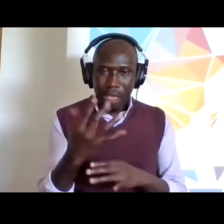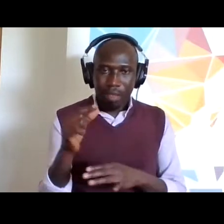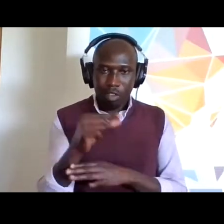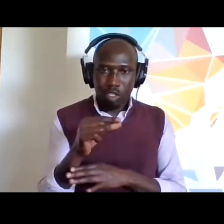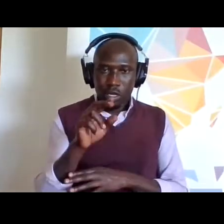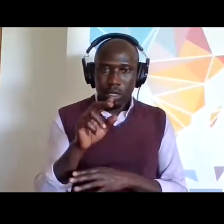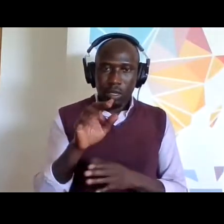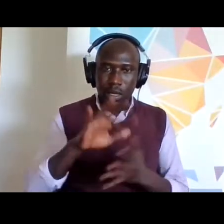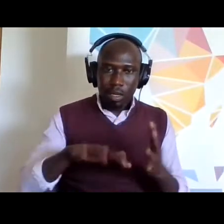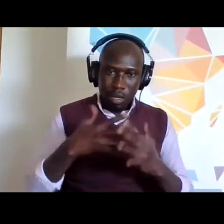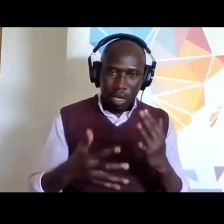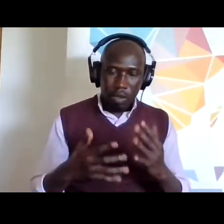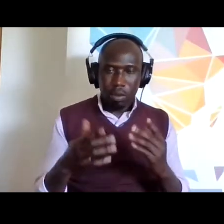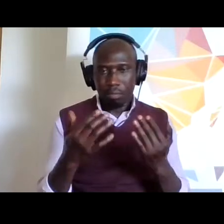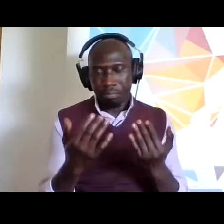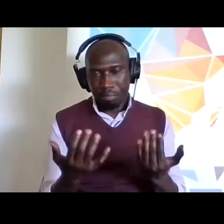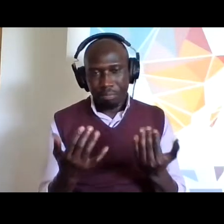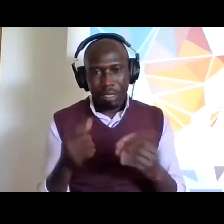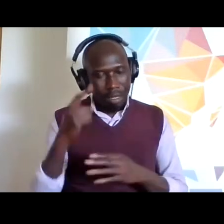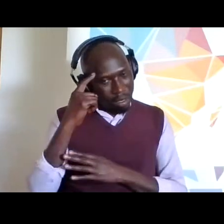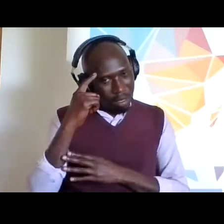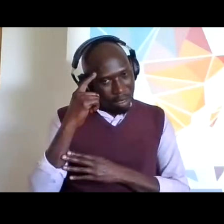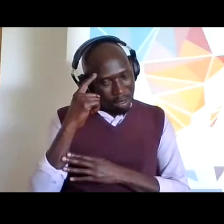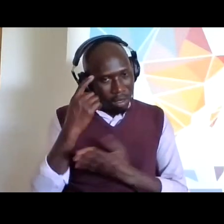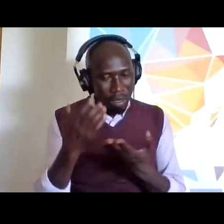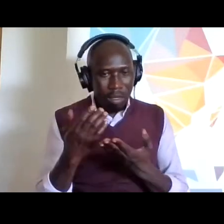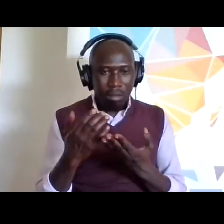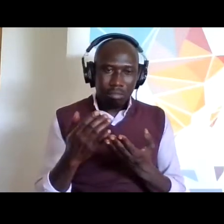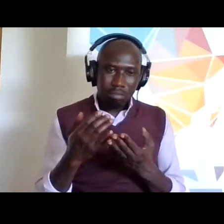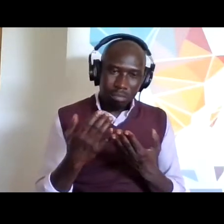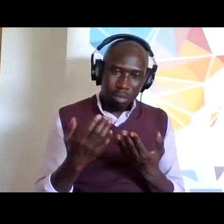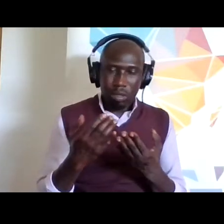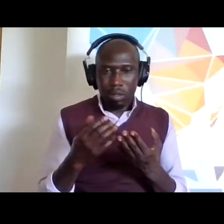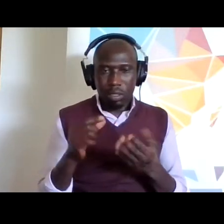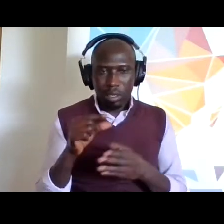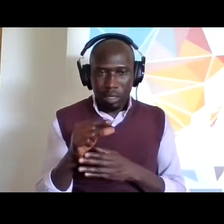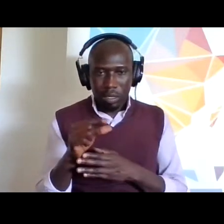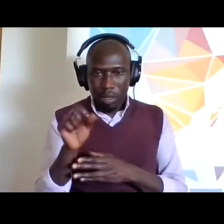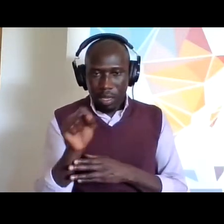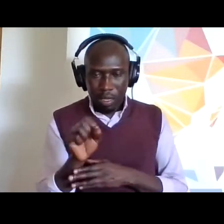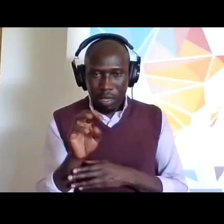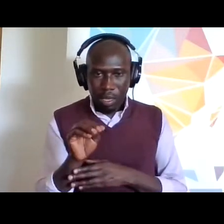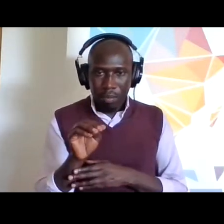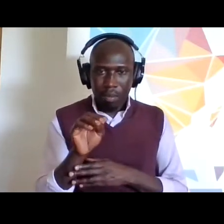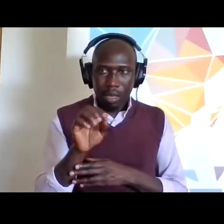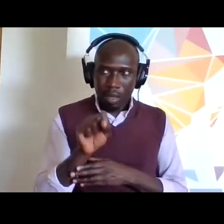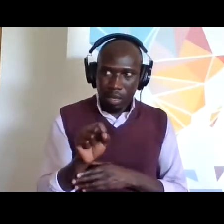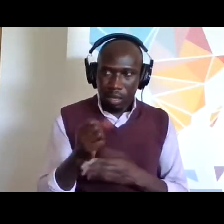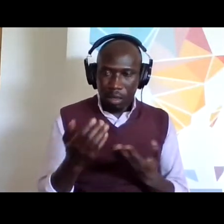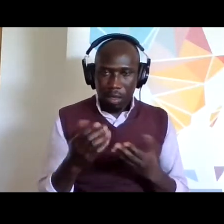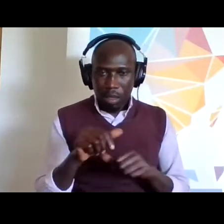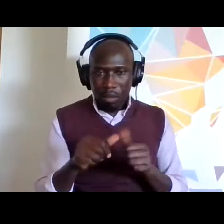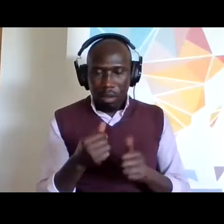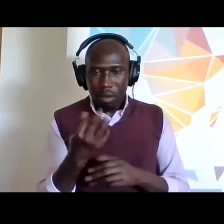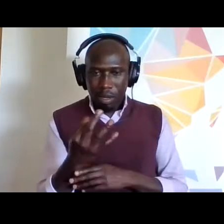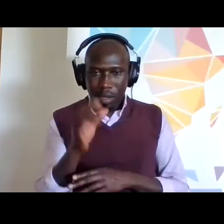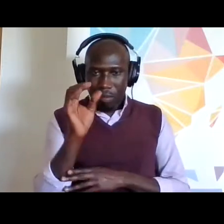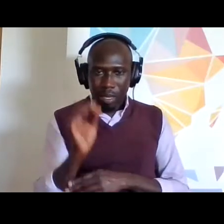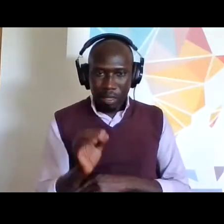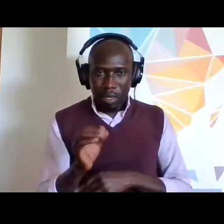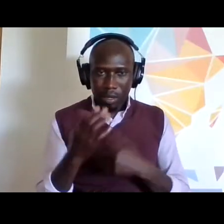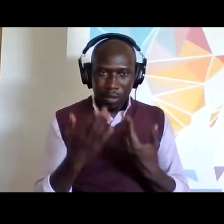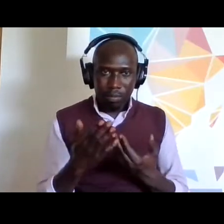networks. I think currently the GSMA estimates that about 3% of African